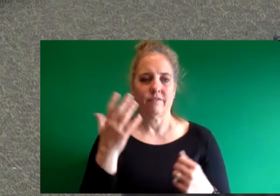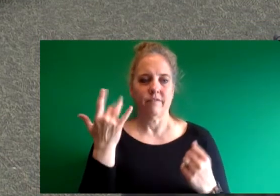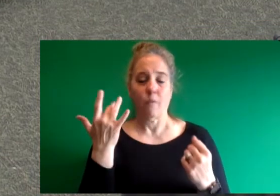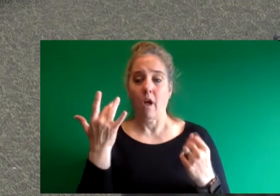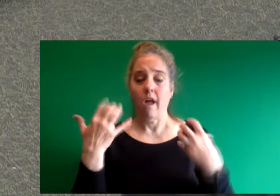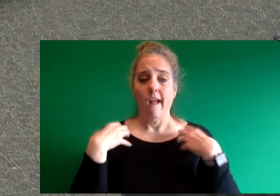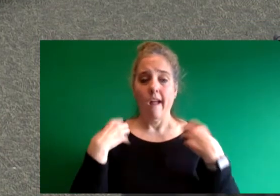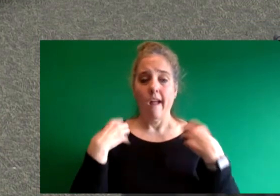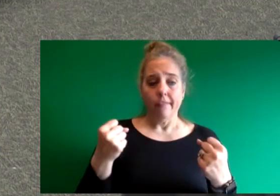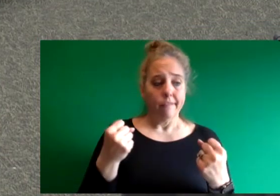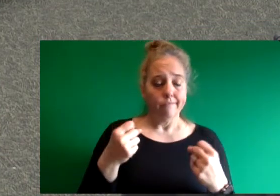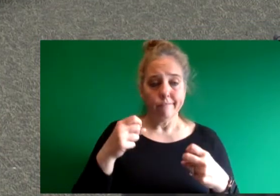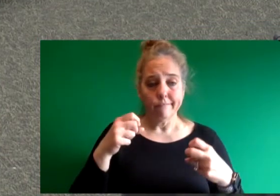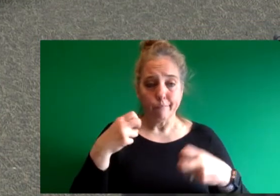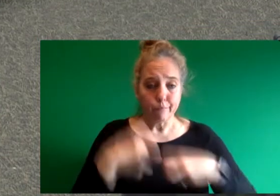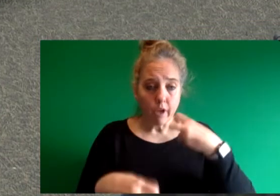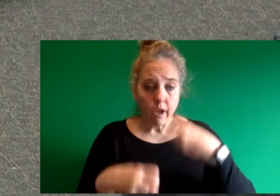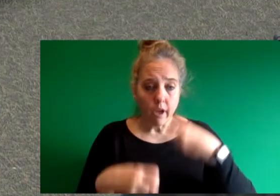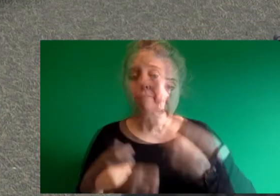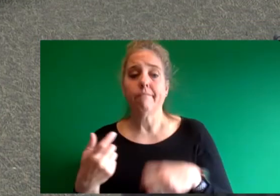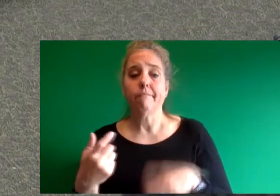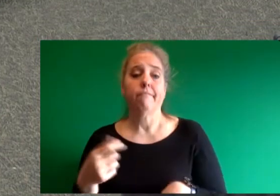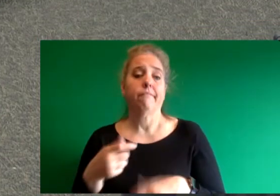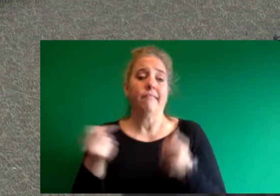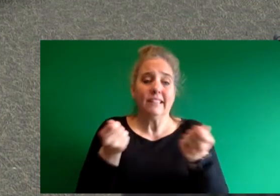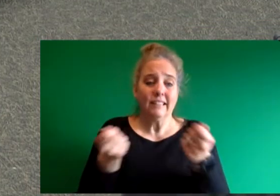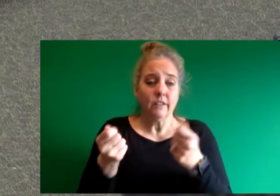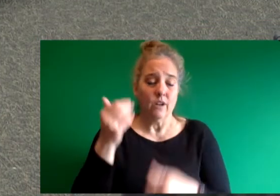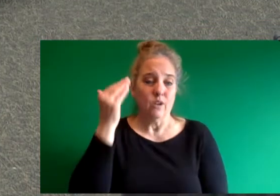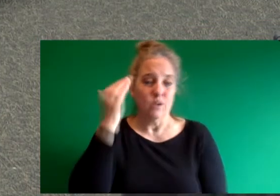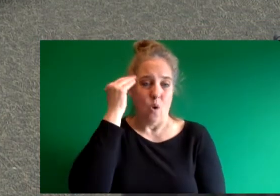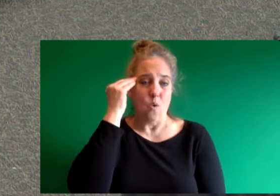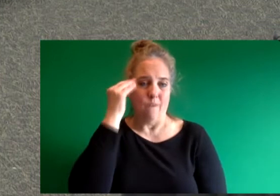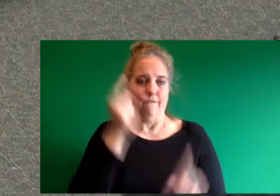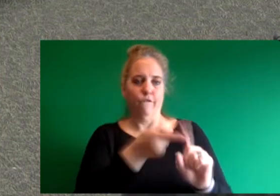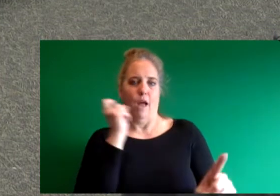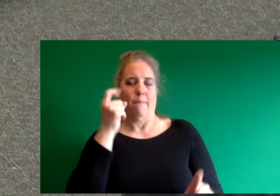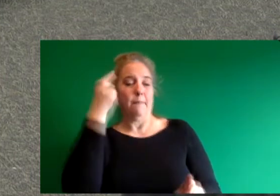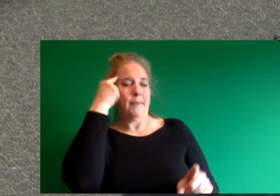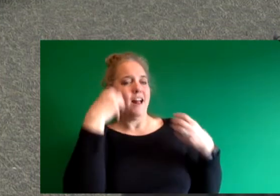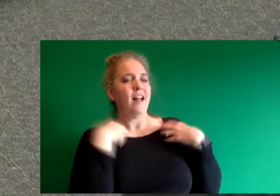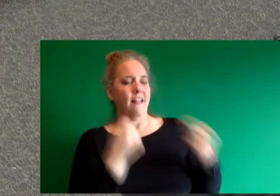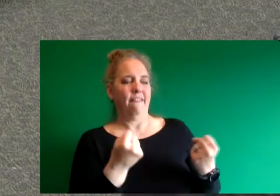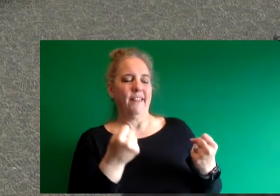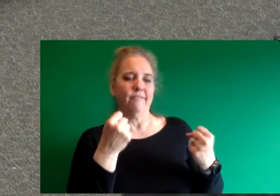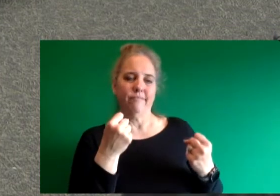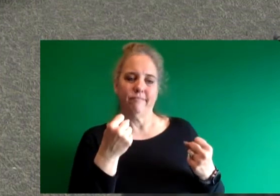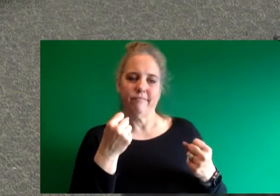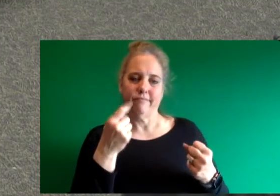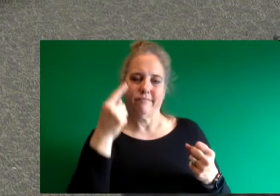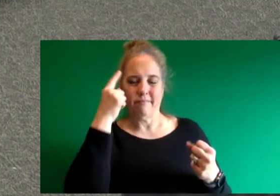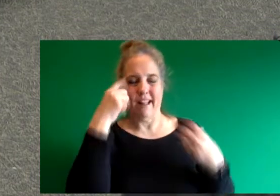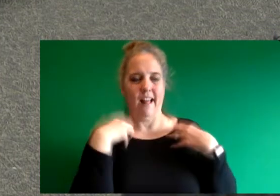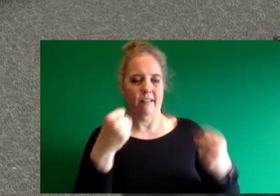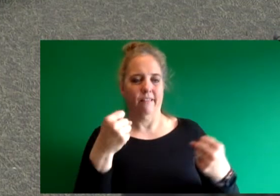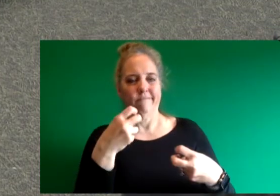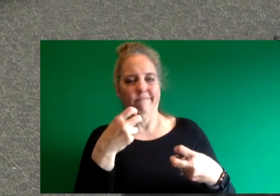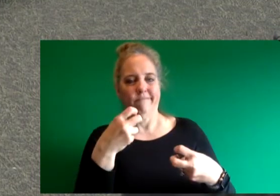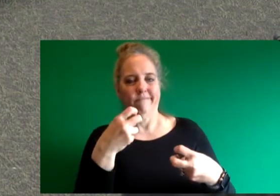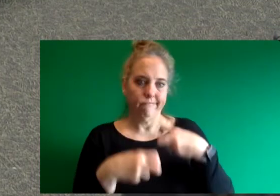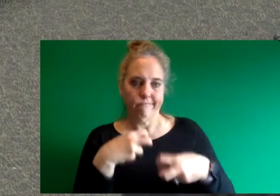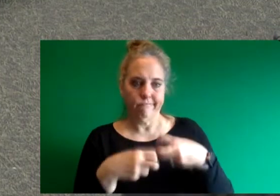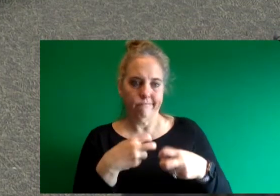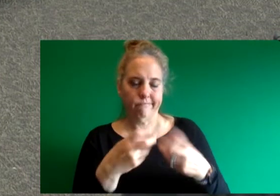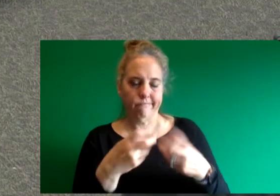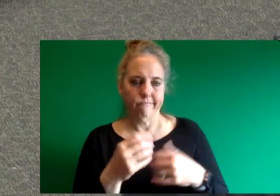also know that emerges from mental health impairments where they're trying to self-medicate. We also know that the individuals fall into substance abuse for lots of